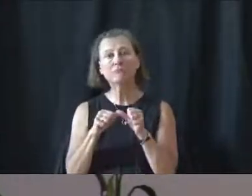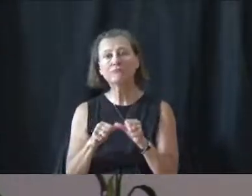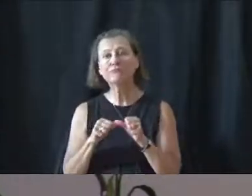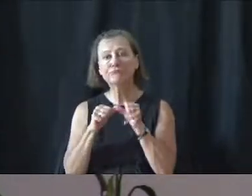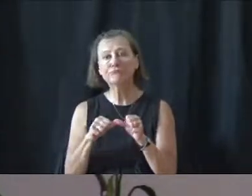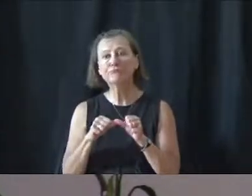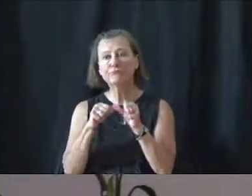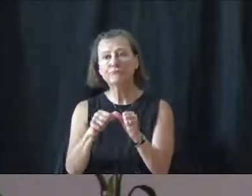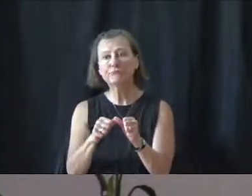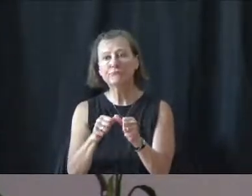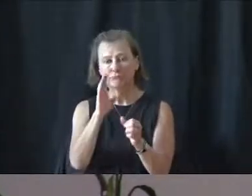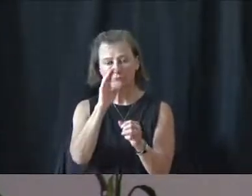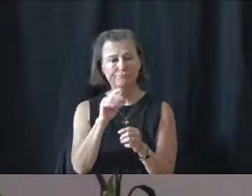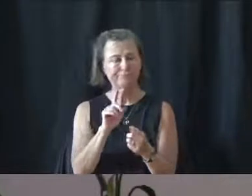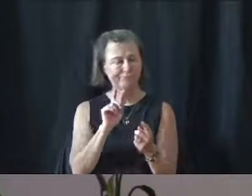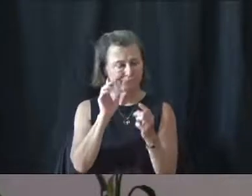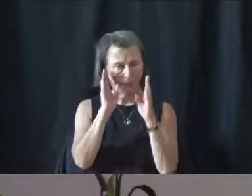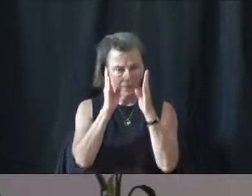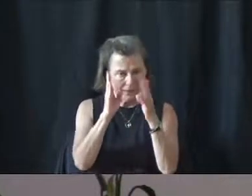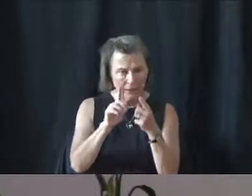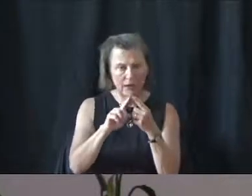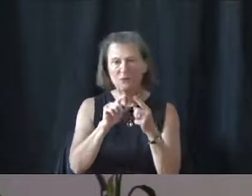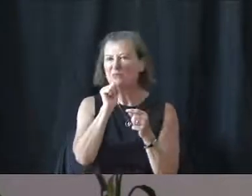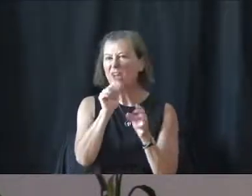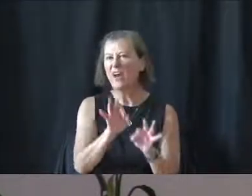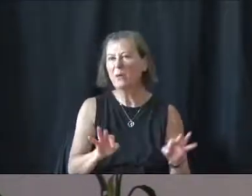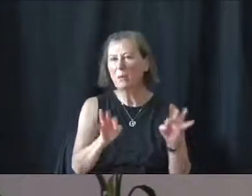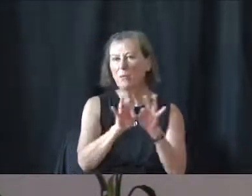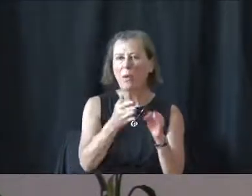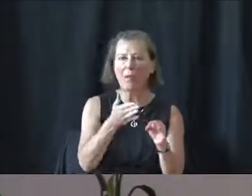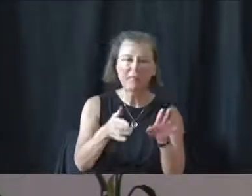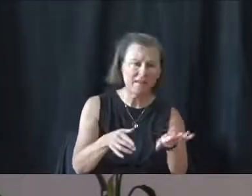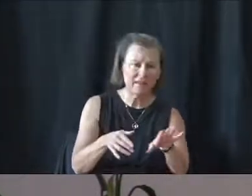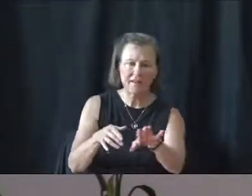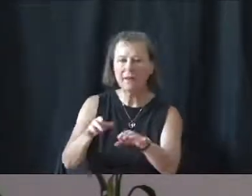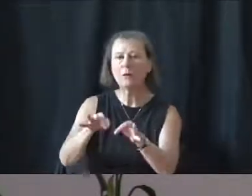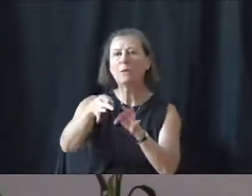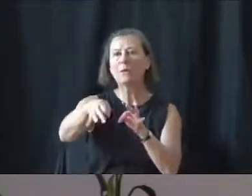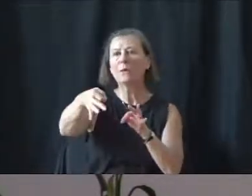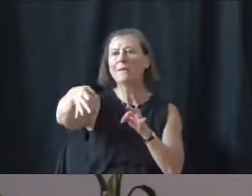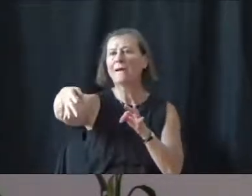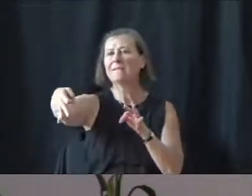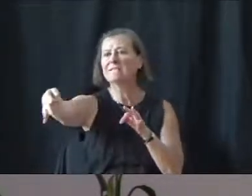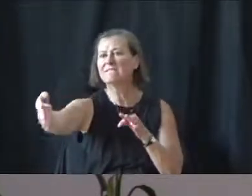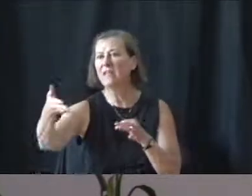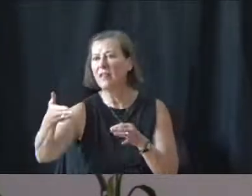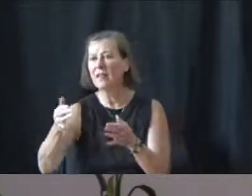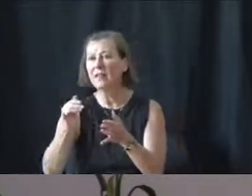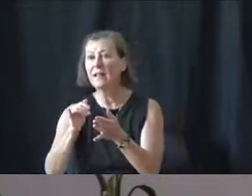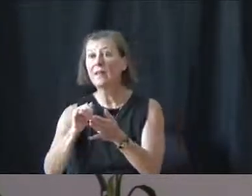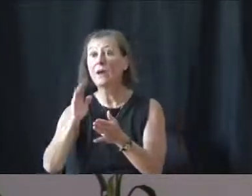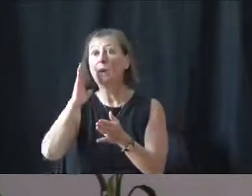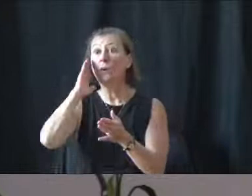non-essential things, putting off to some other day things which will, when we come to